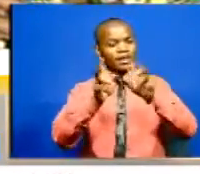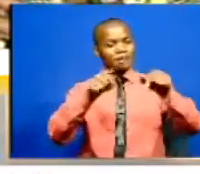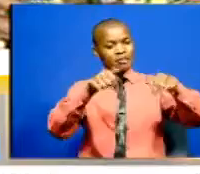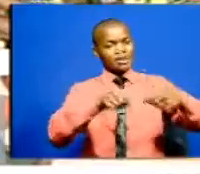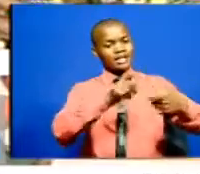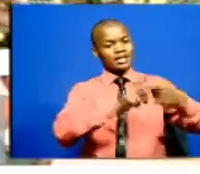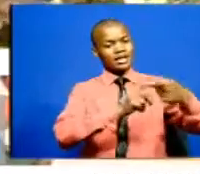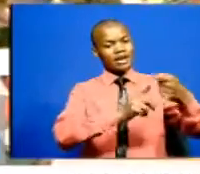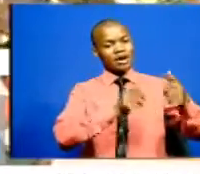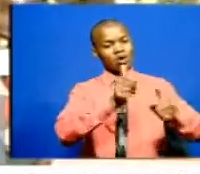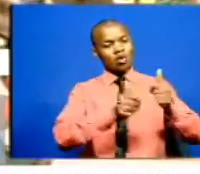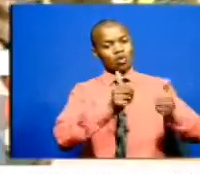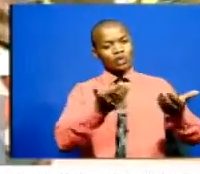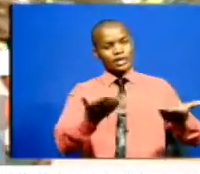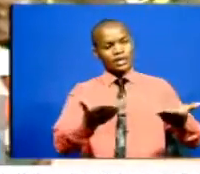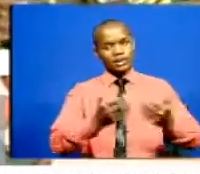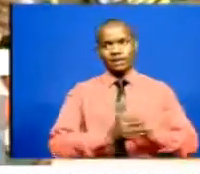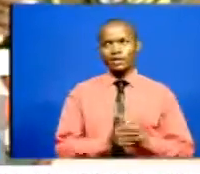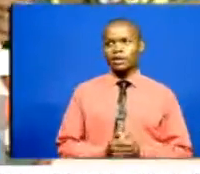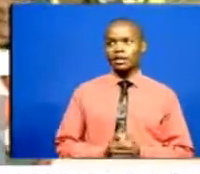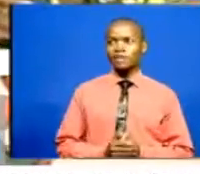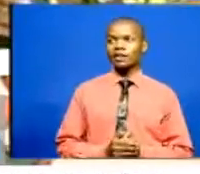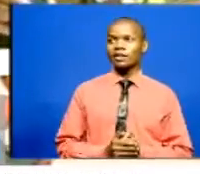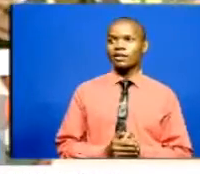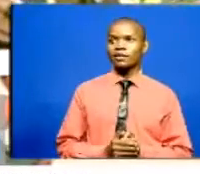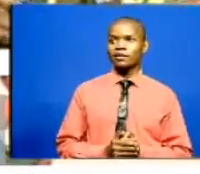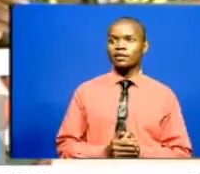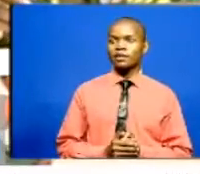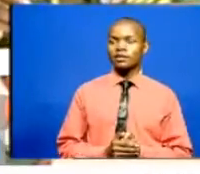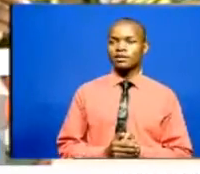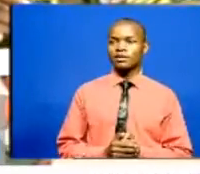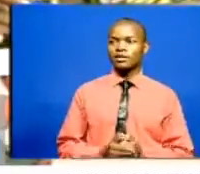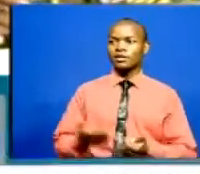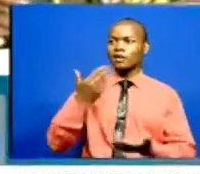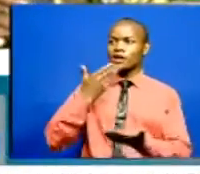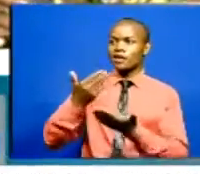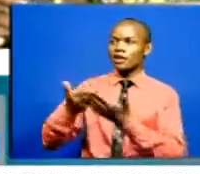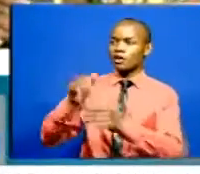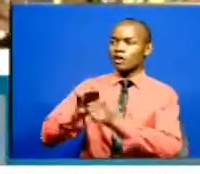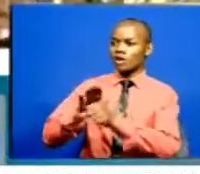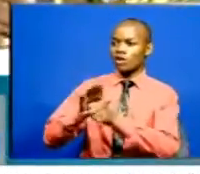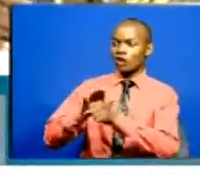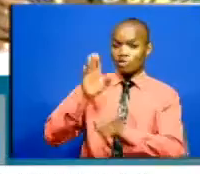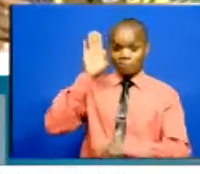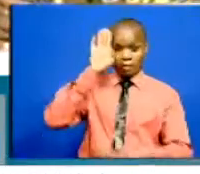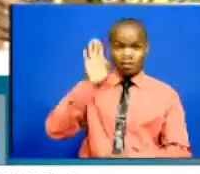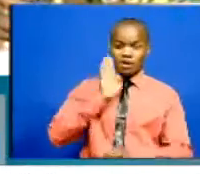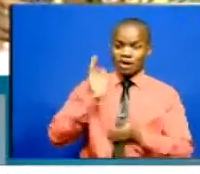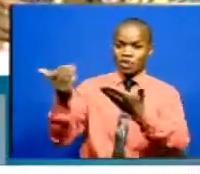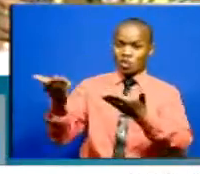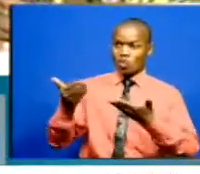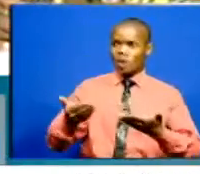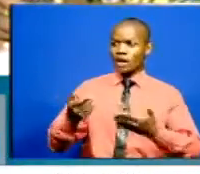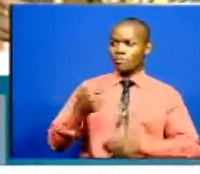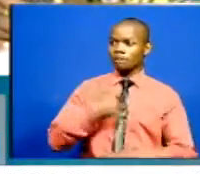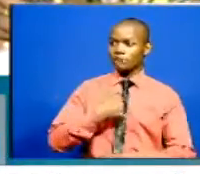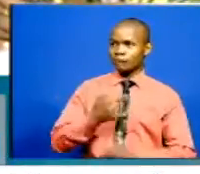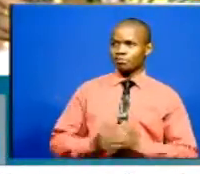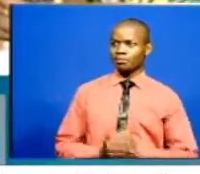year's summit. Thank you so much, Ben, for inviting me.